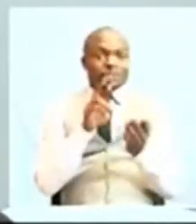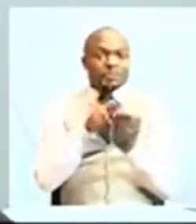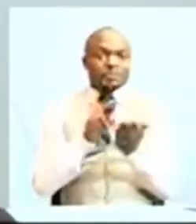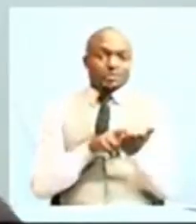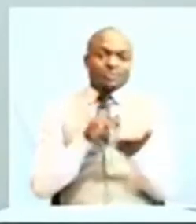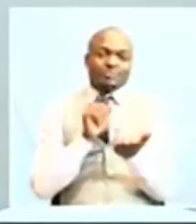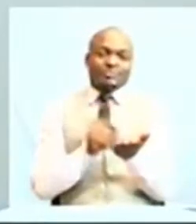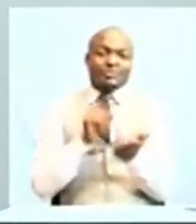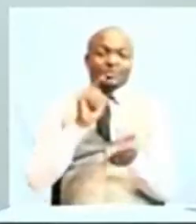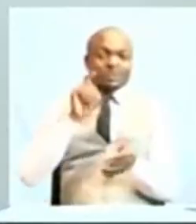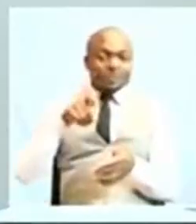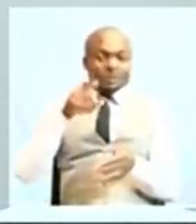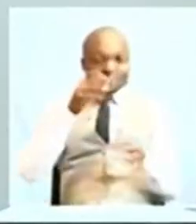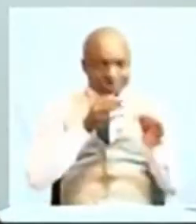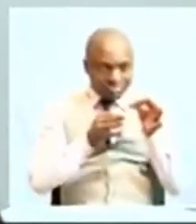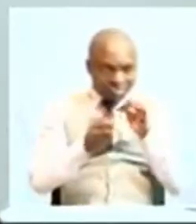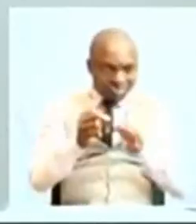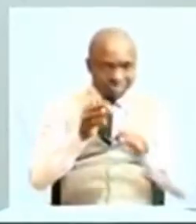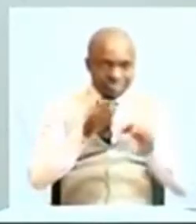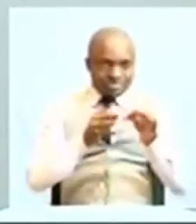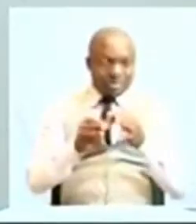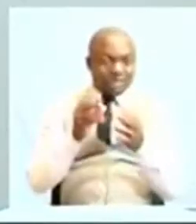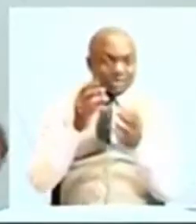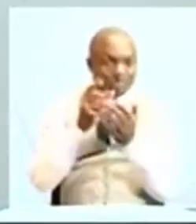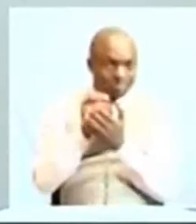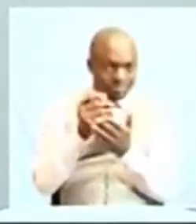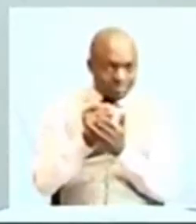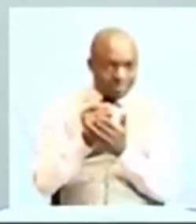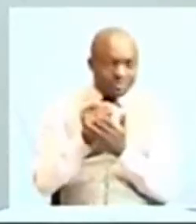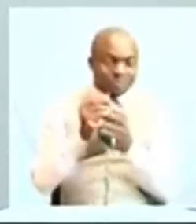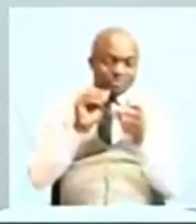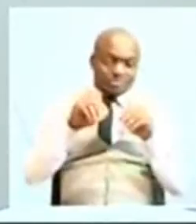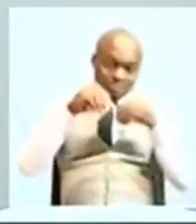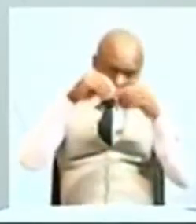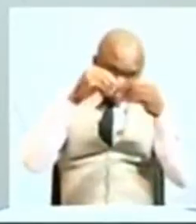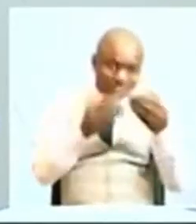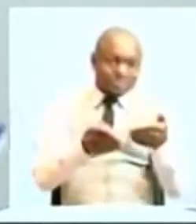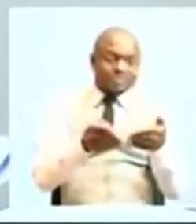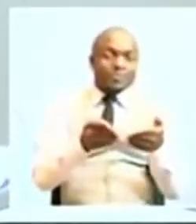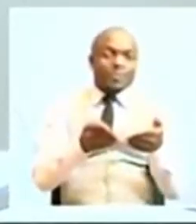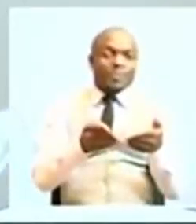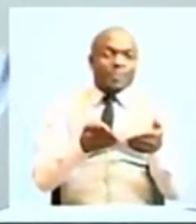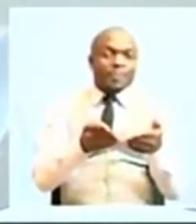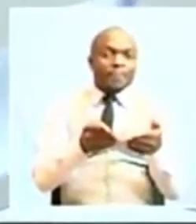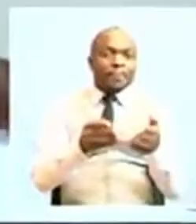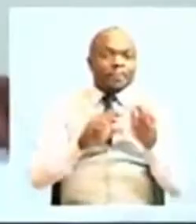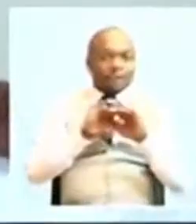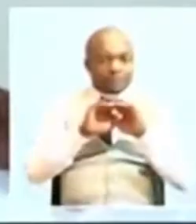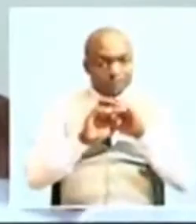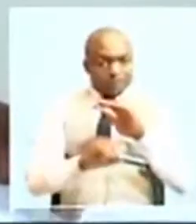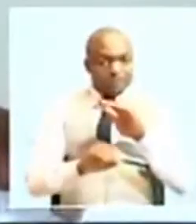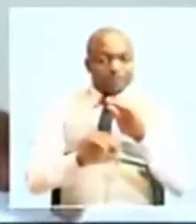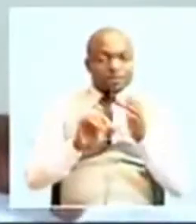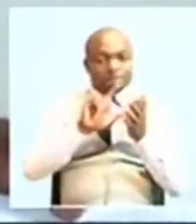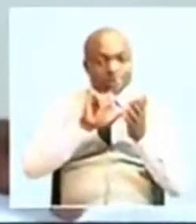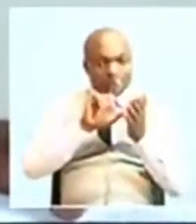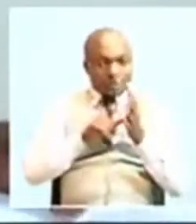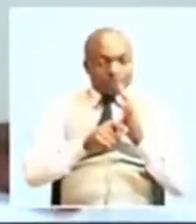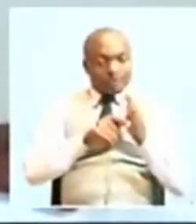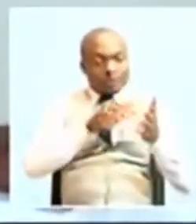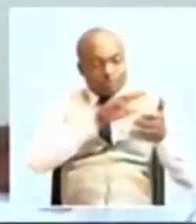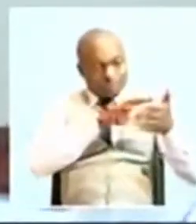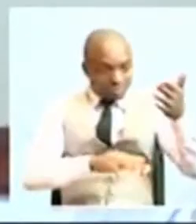you should have explained that the funding was granted under minute number so